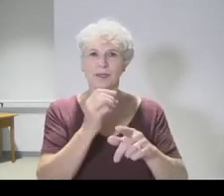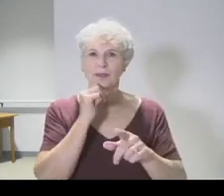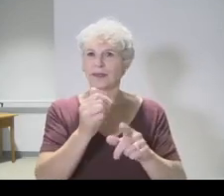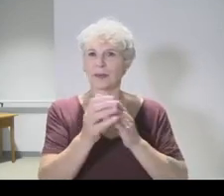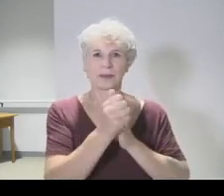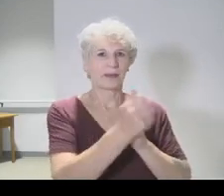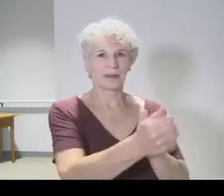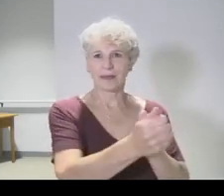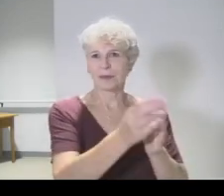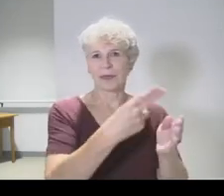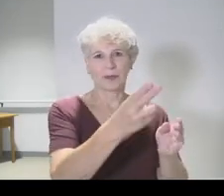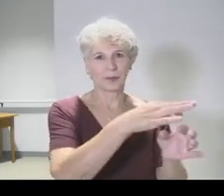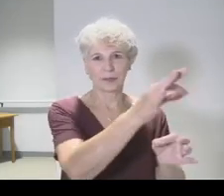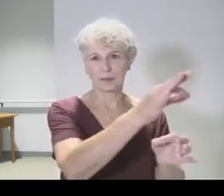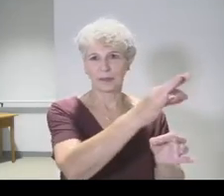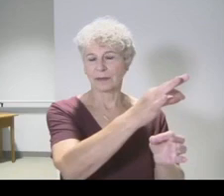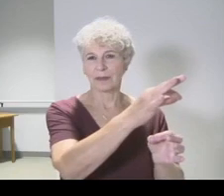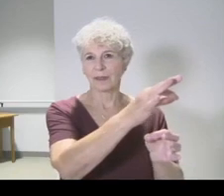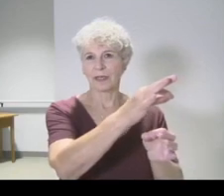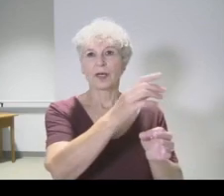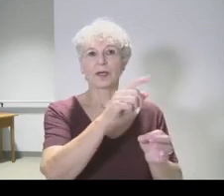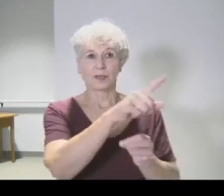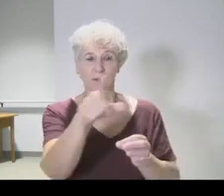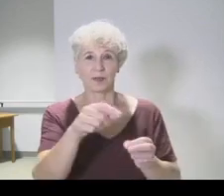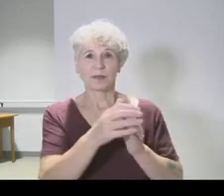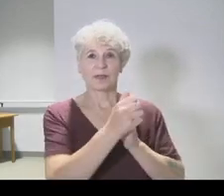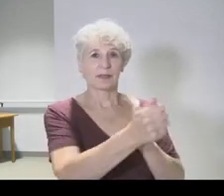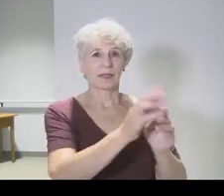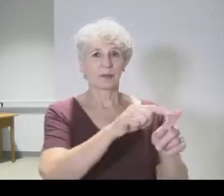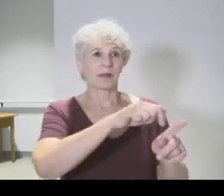guided by the Holy Spirit. You're being guided by something else.